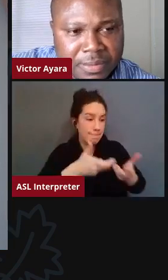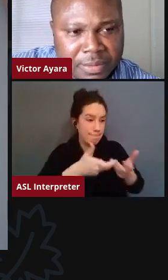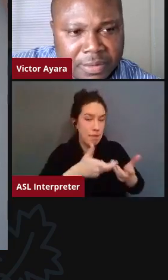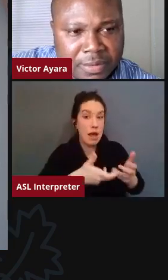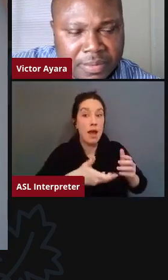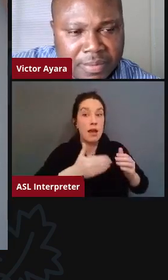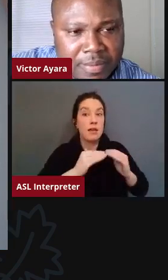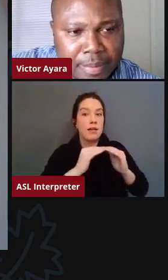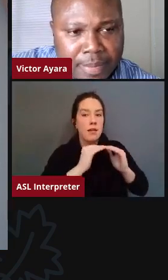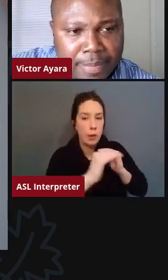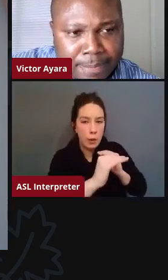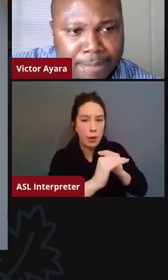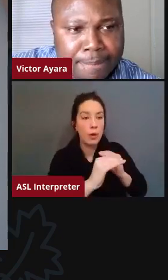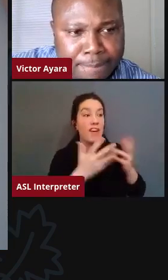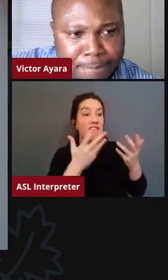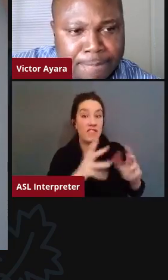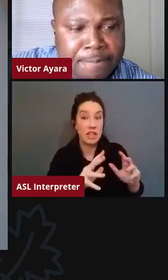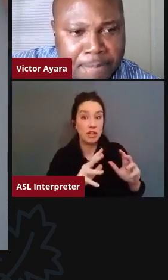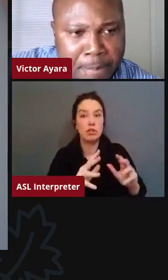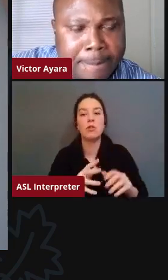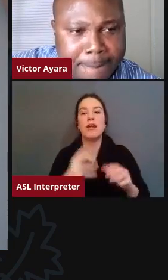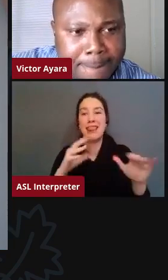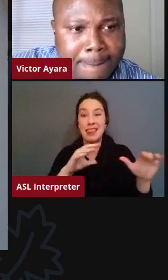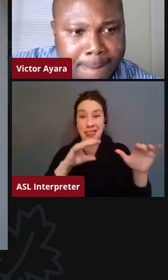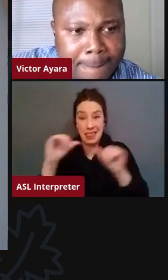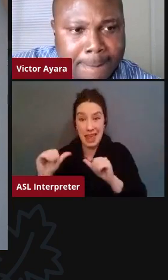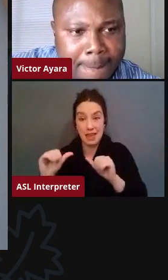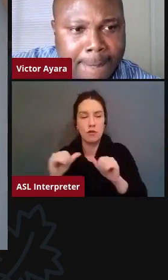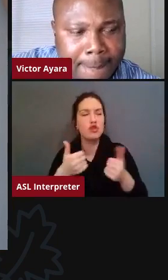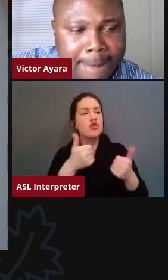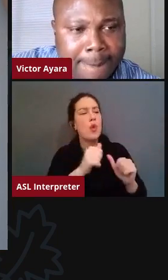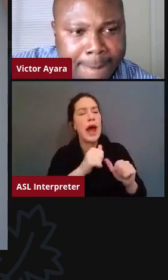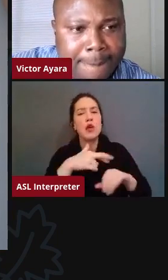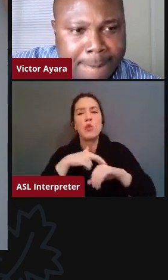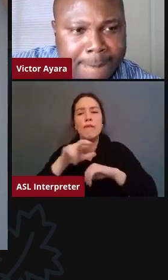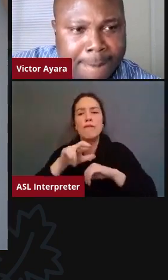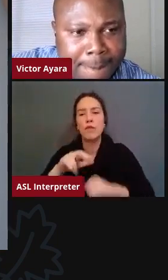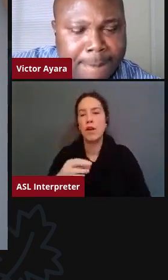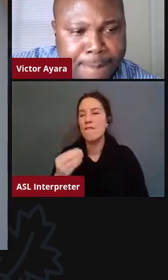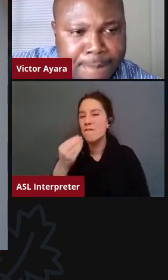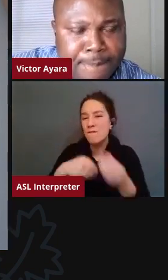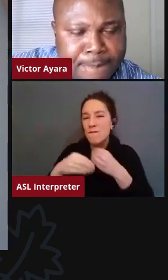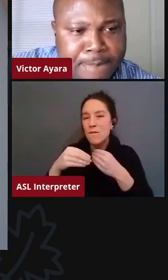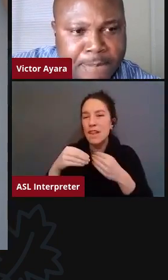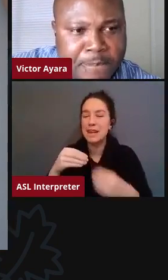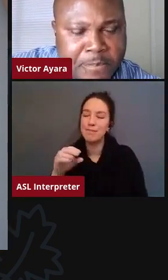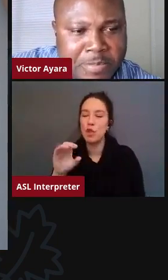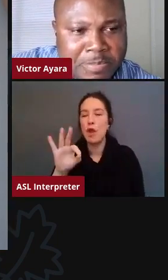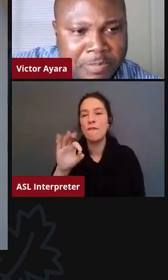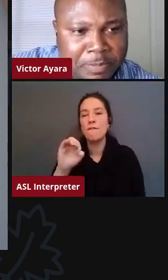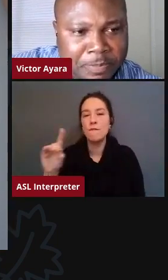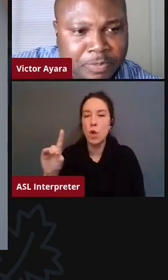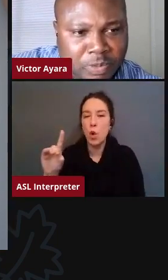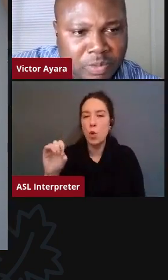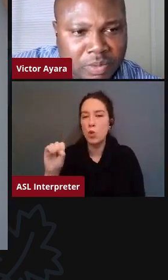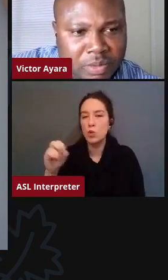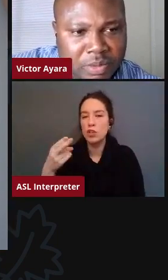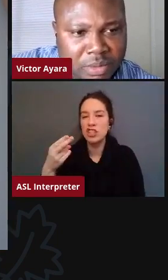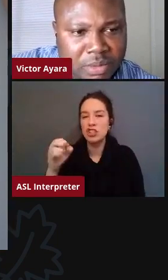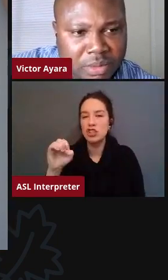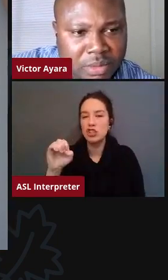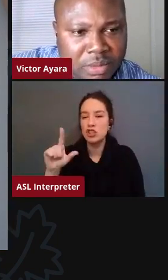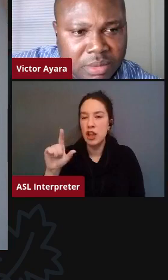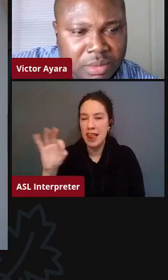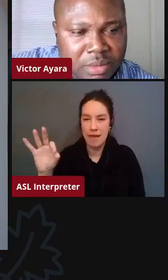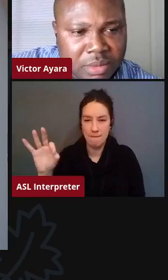with a food shelf or something like that. But it's not, you know, the question is really, do you need to go to the health? Do you